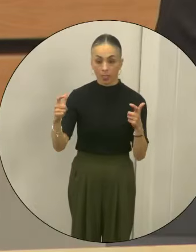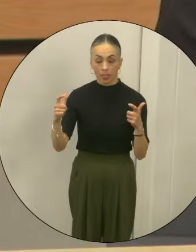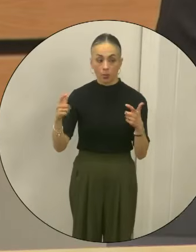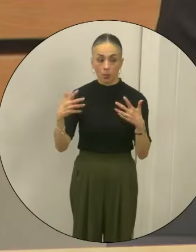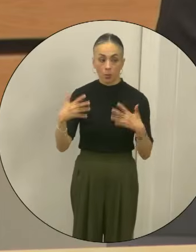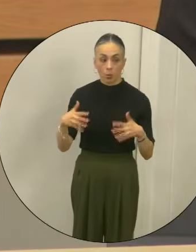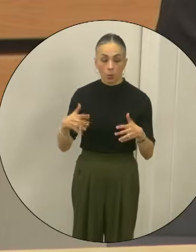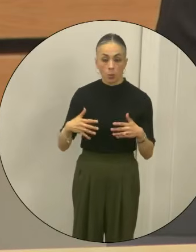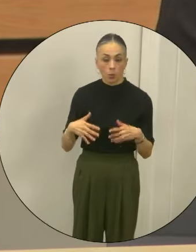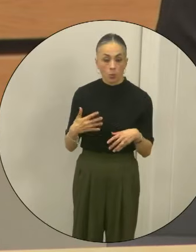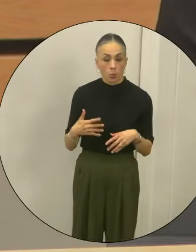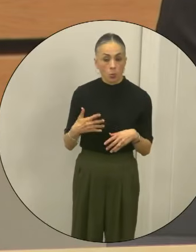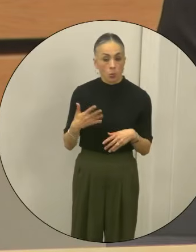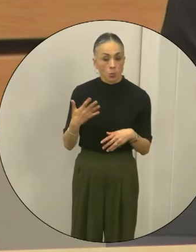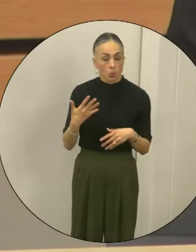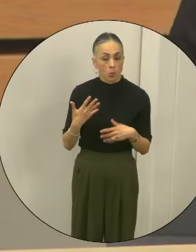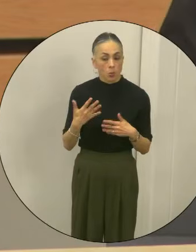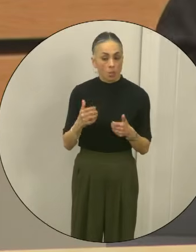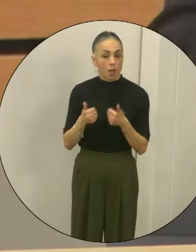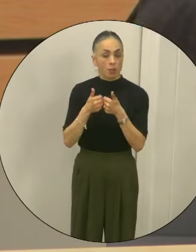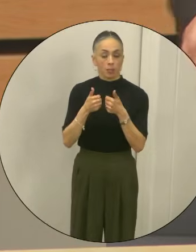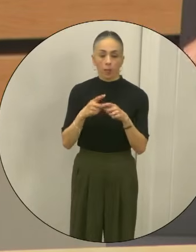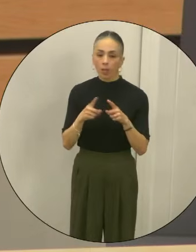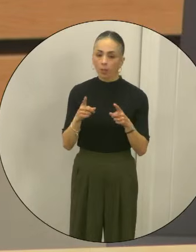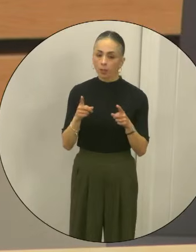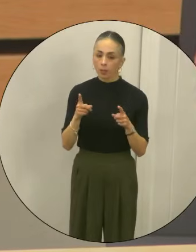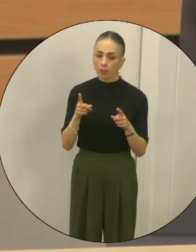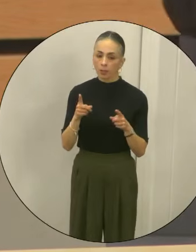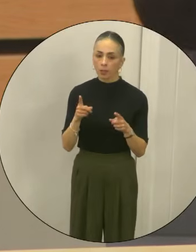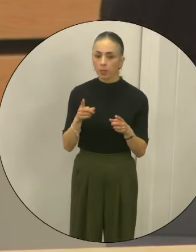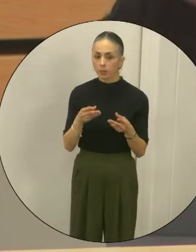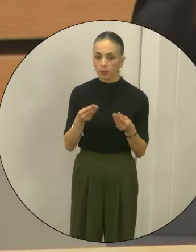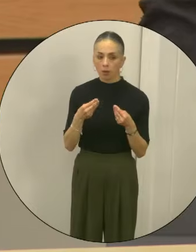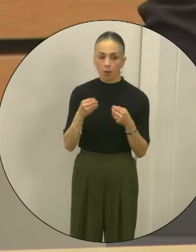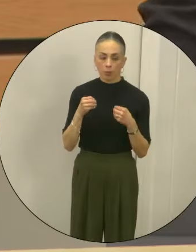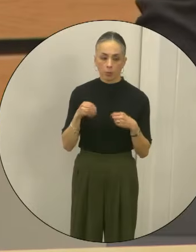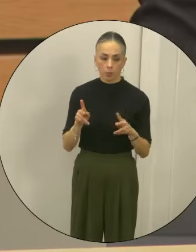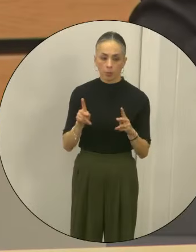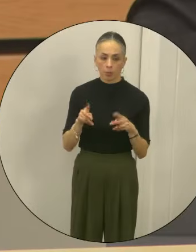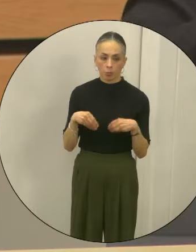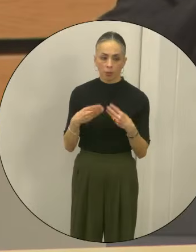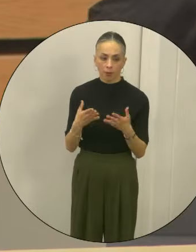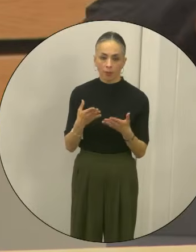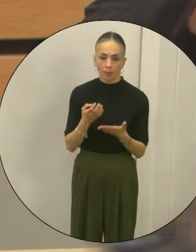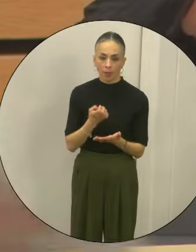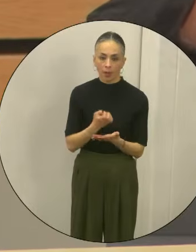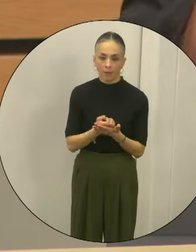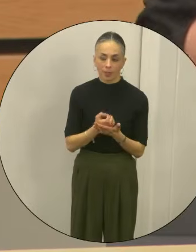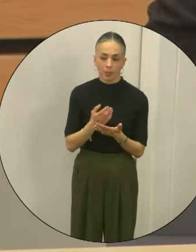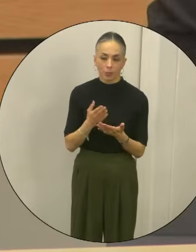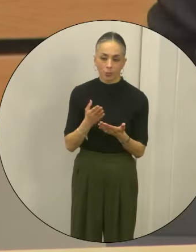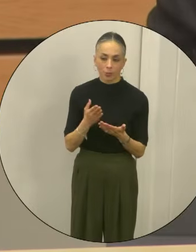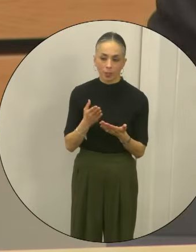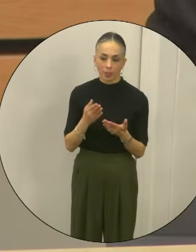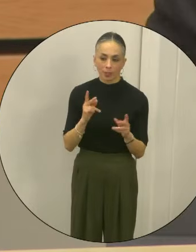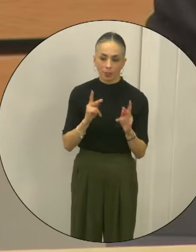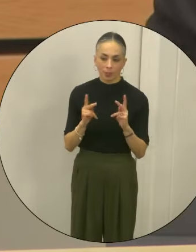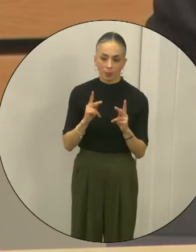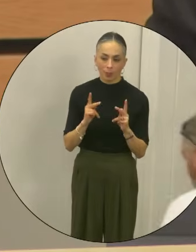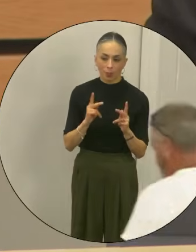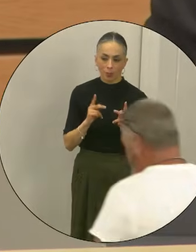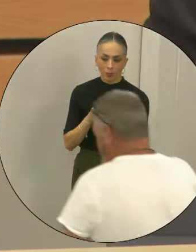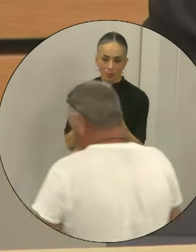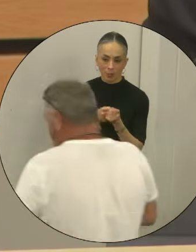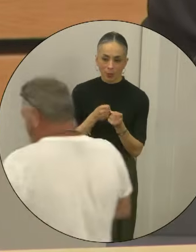lift. But it would give us an opportunity to provide the evidence, to get people to get behind it,